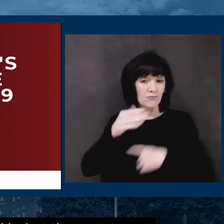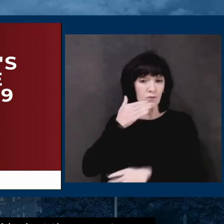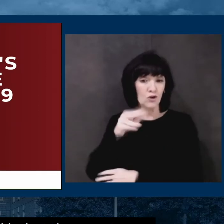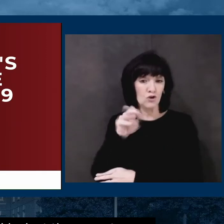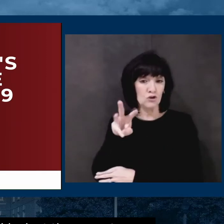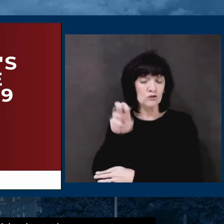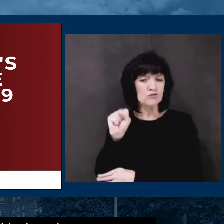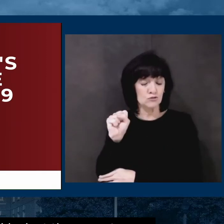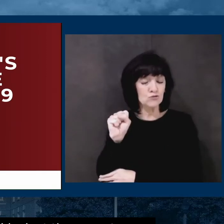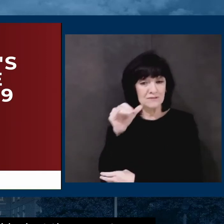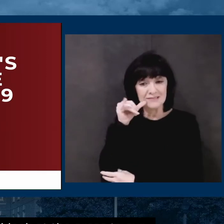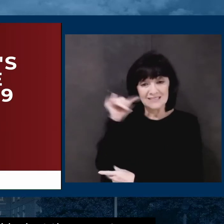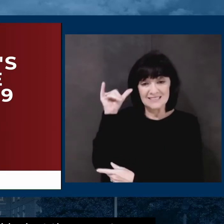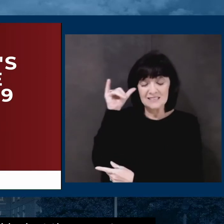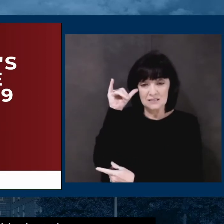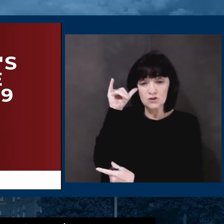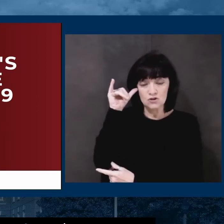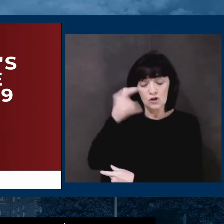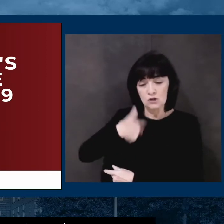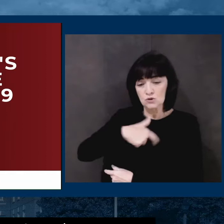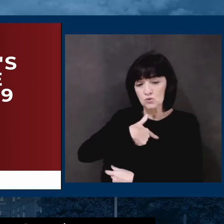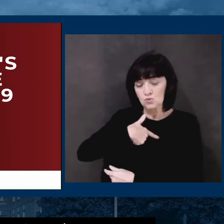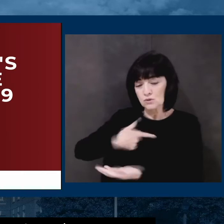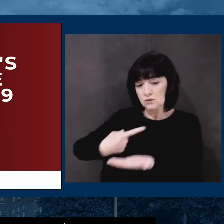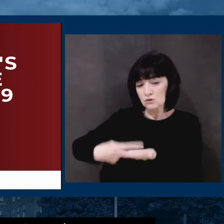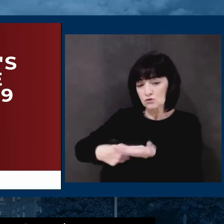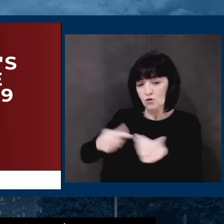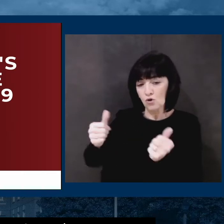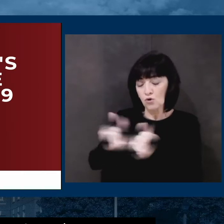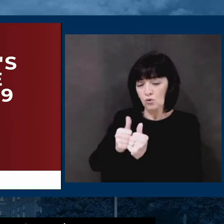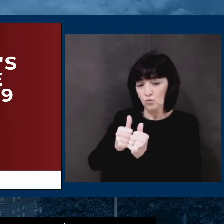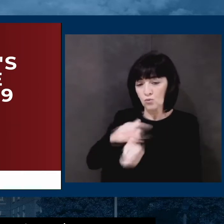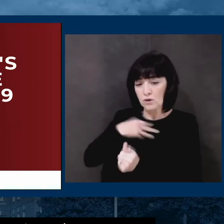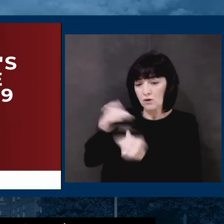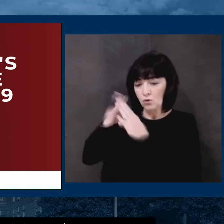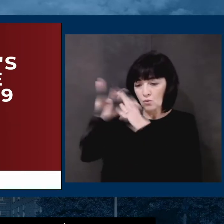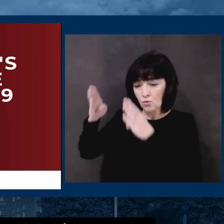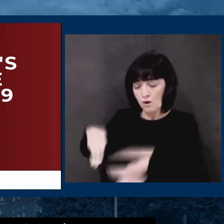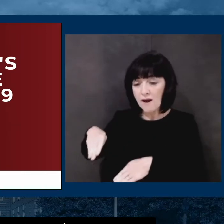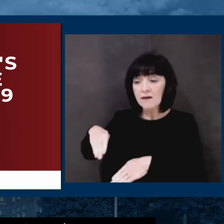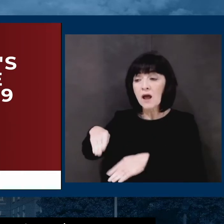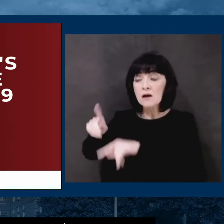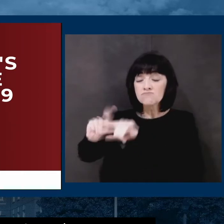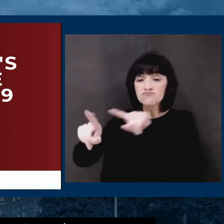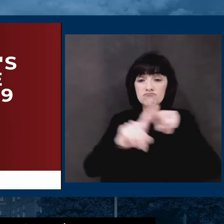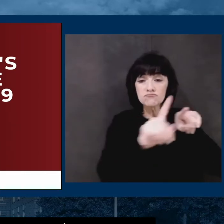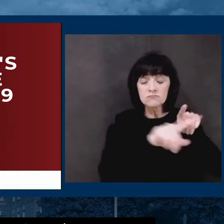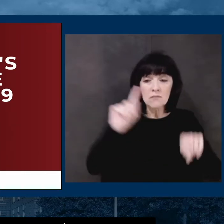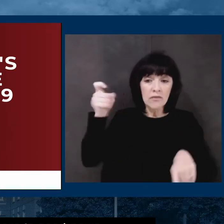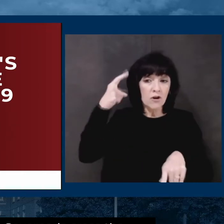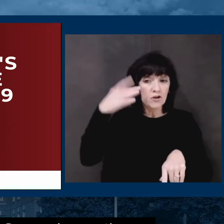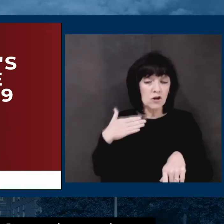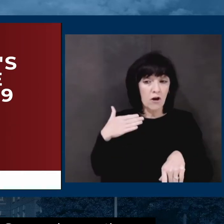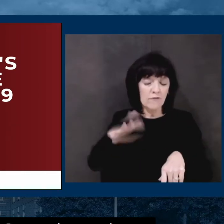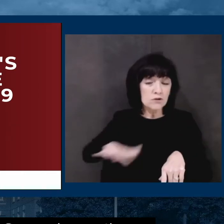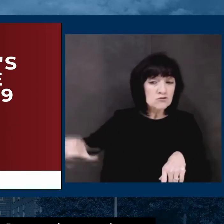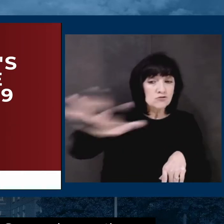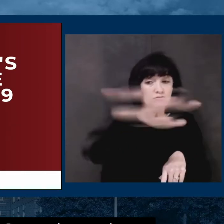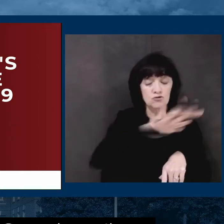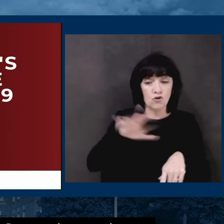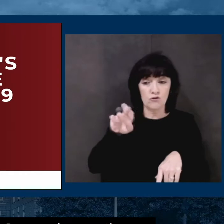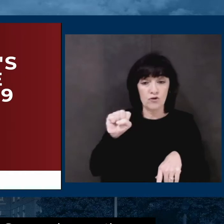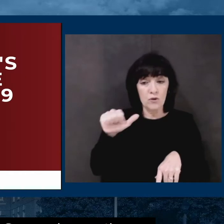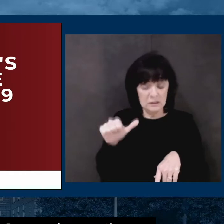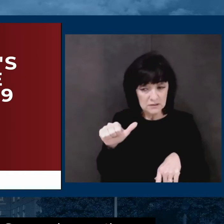White House conference call with the governors across the country, we heard another